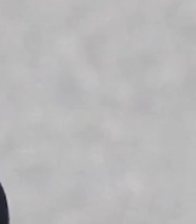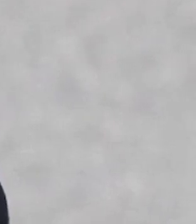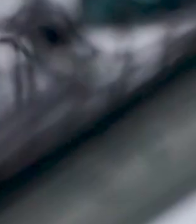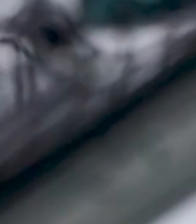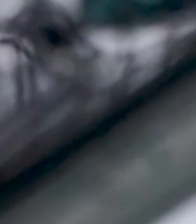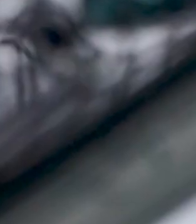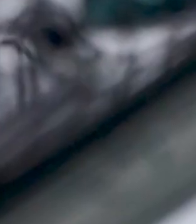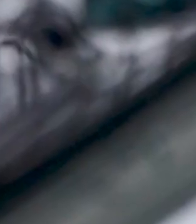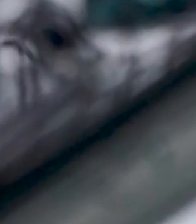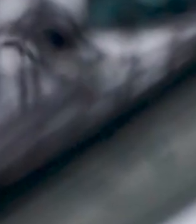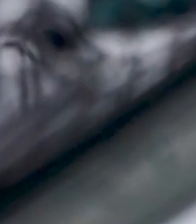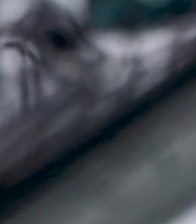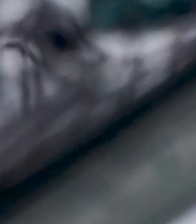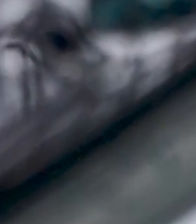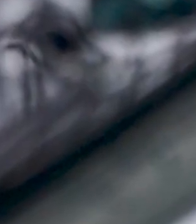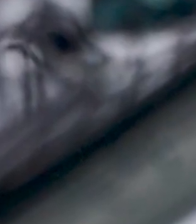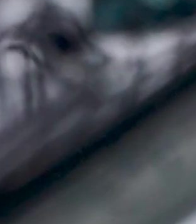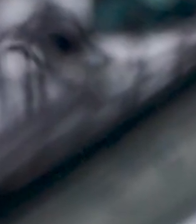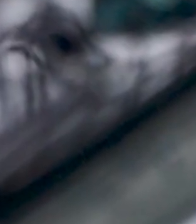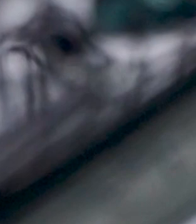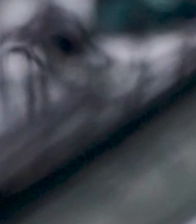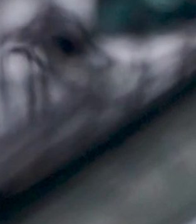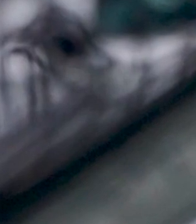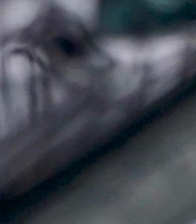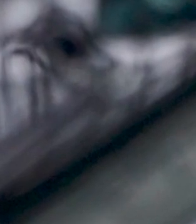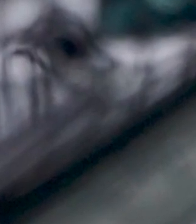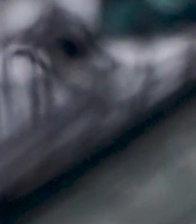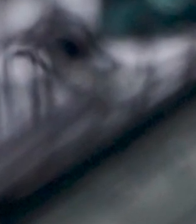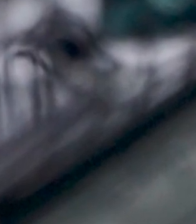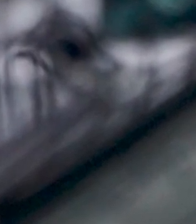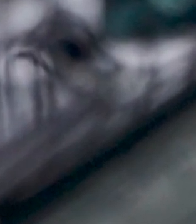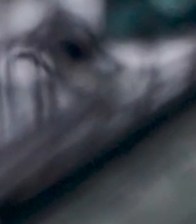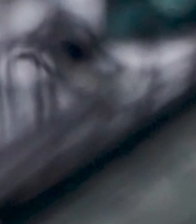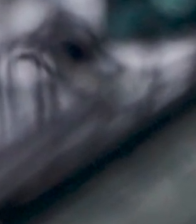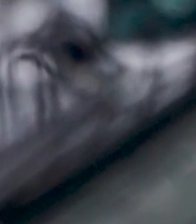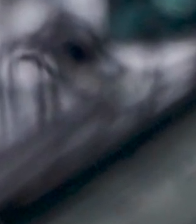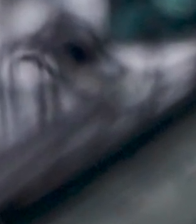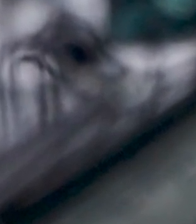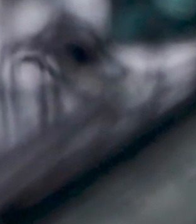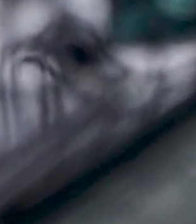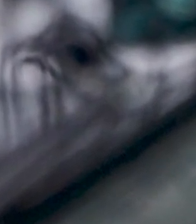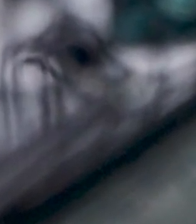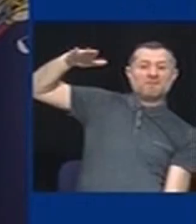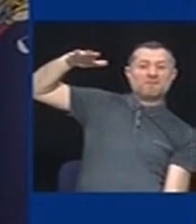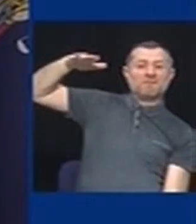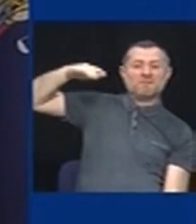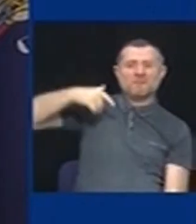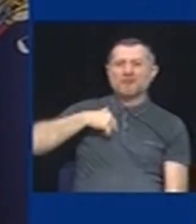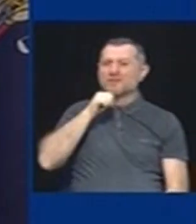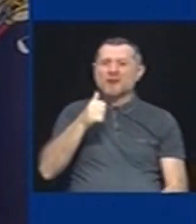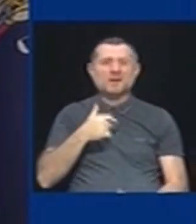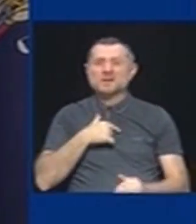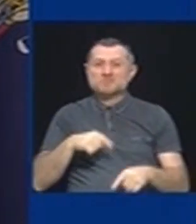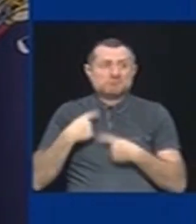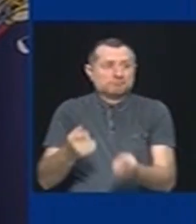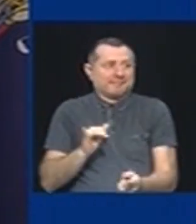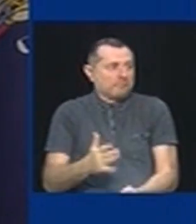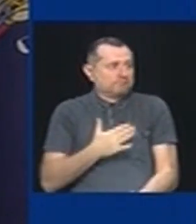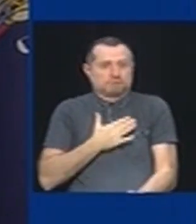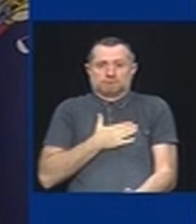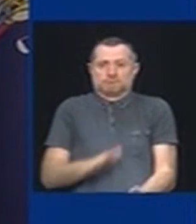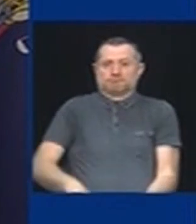allegations. He explained that while trying to be friendly, he inadvertently acted in a way that was too familiar. In my